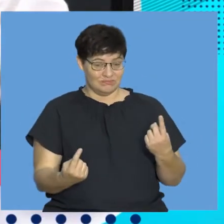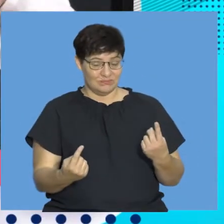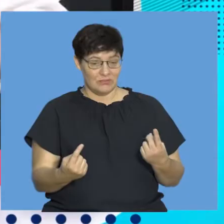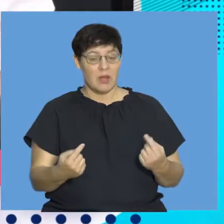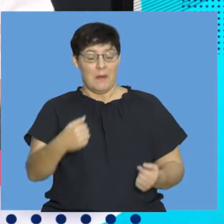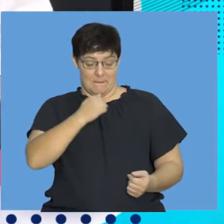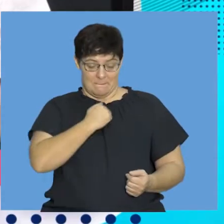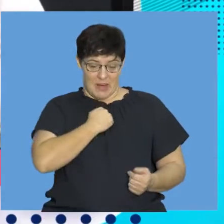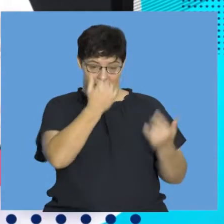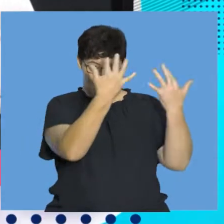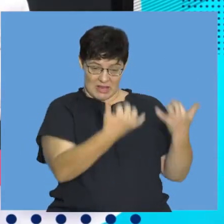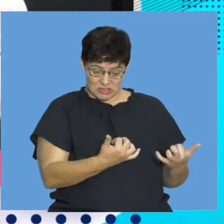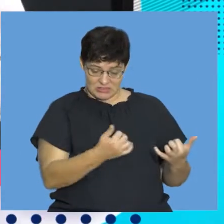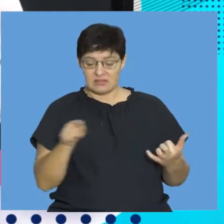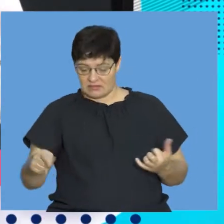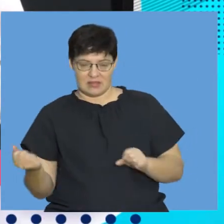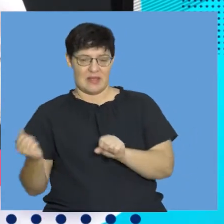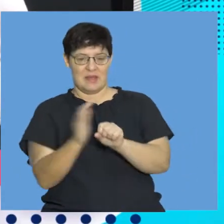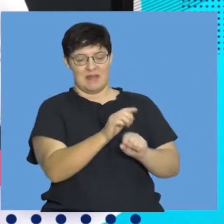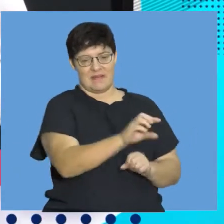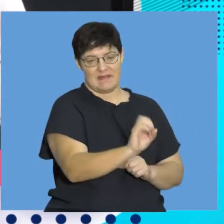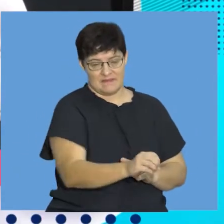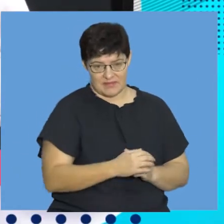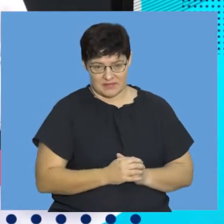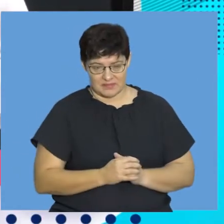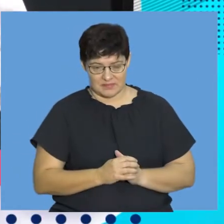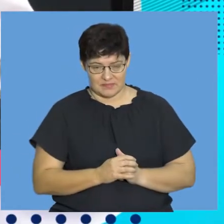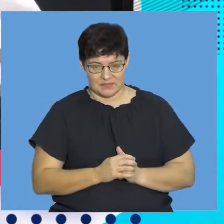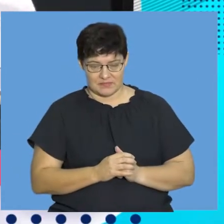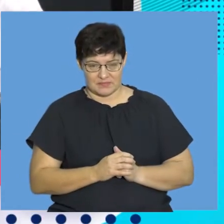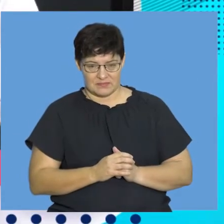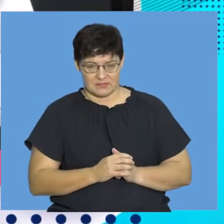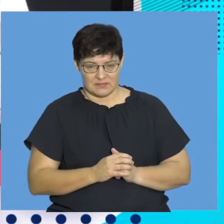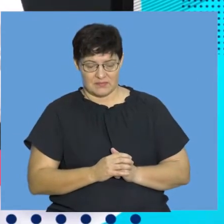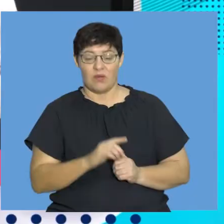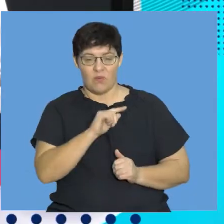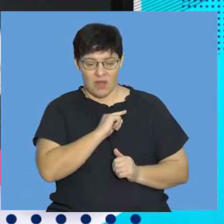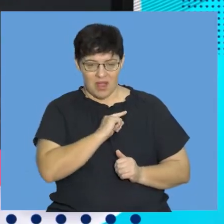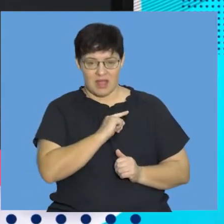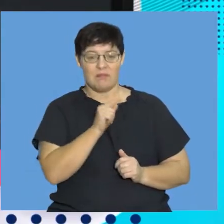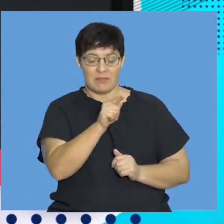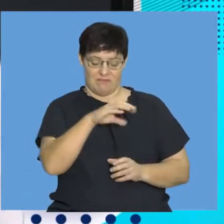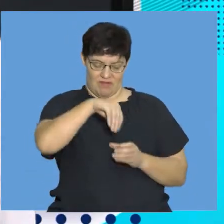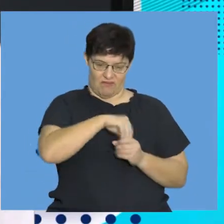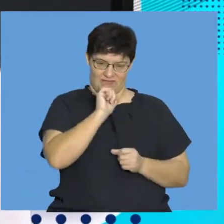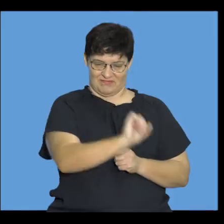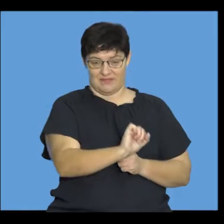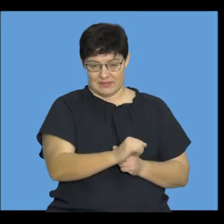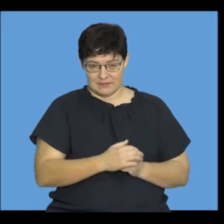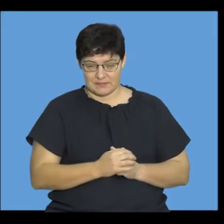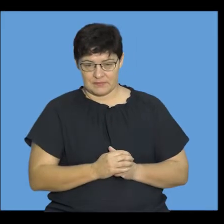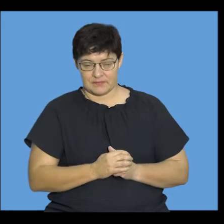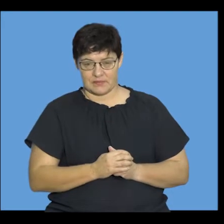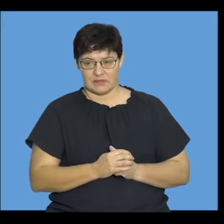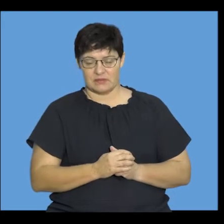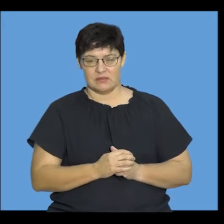on your judgments when you are drawing up the business budget that you are involved in, right? You also look